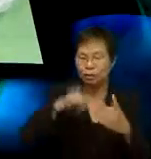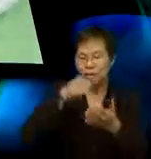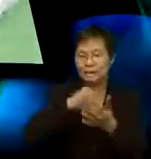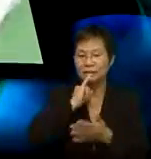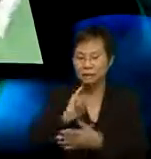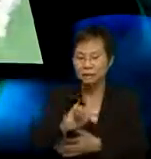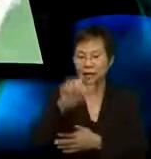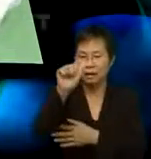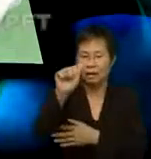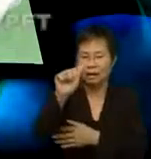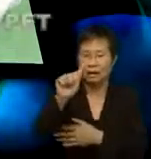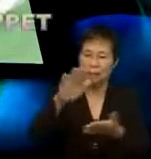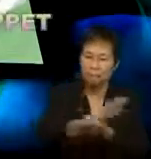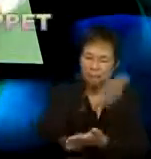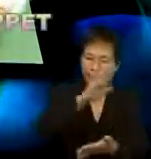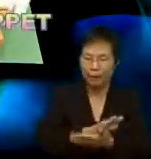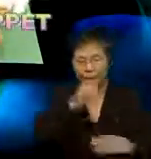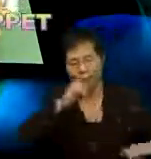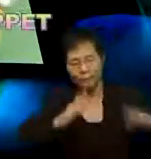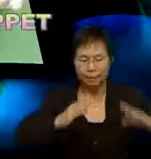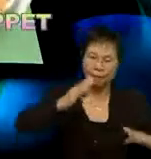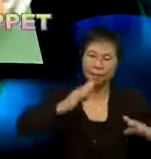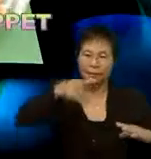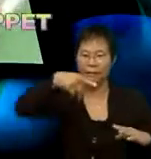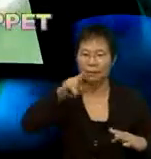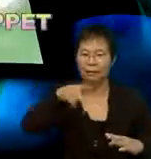A paper puppet.